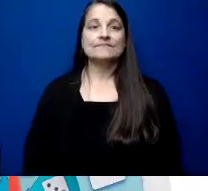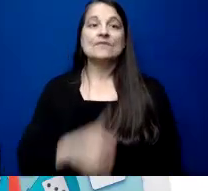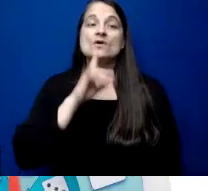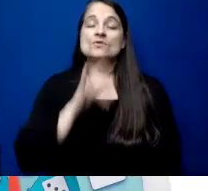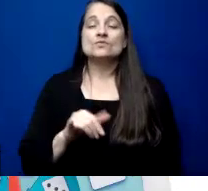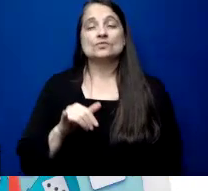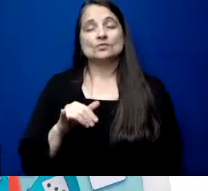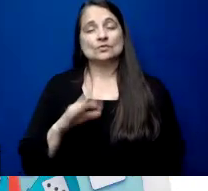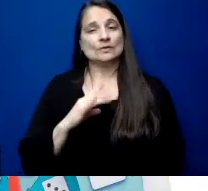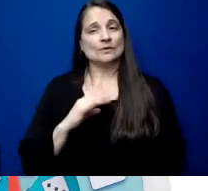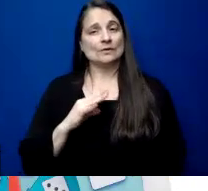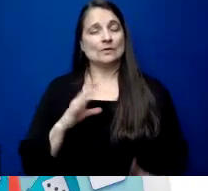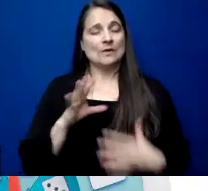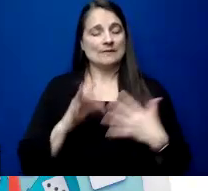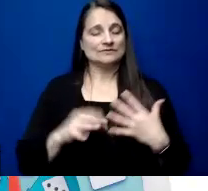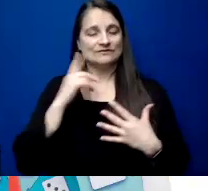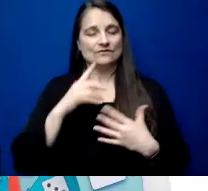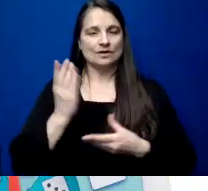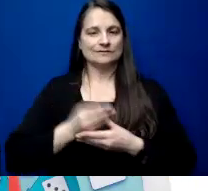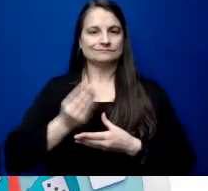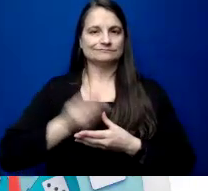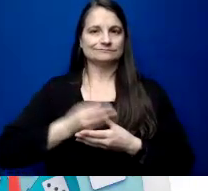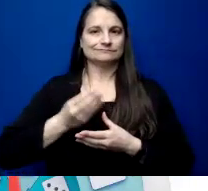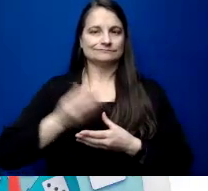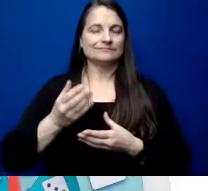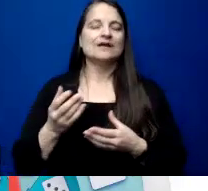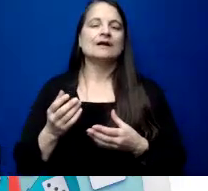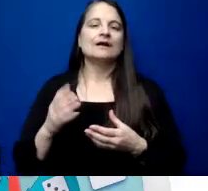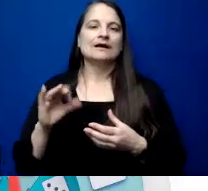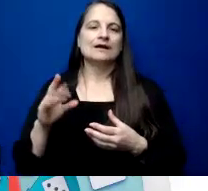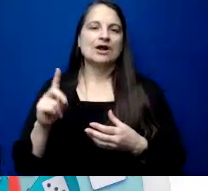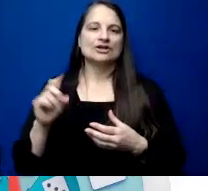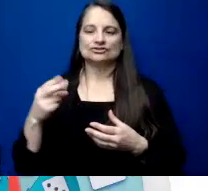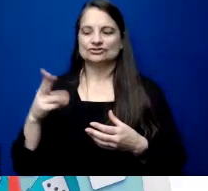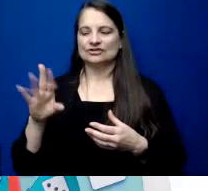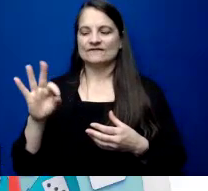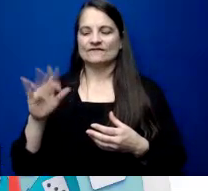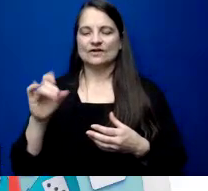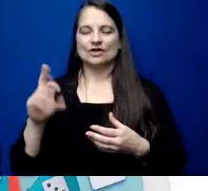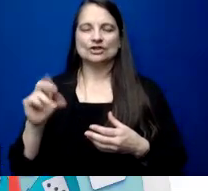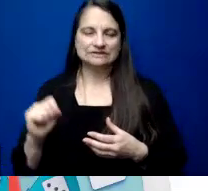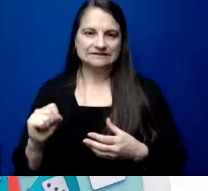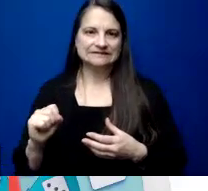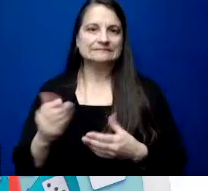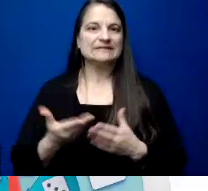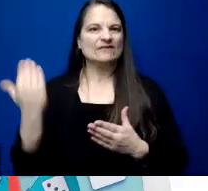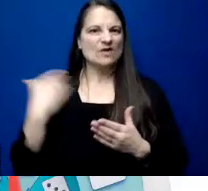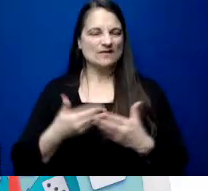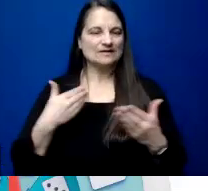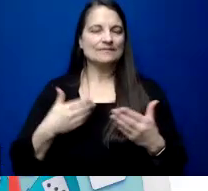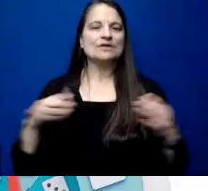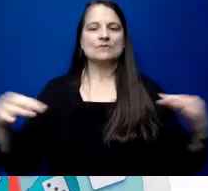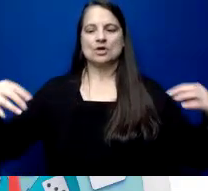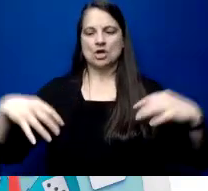card shufflers and dealers. Before they were separate, like there were some card shufflers that you could put cards on